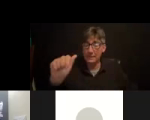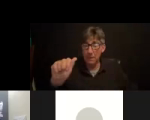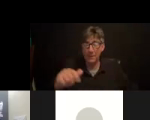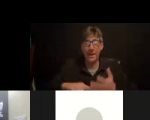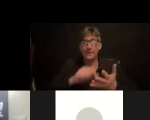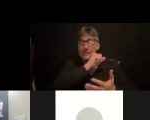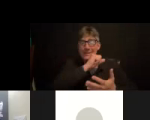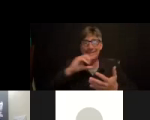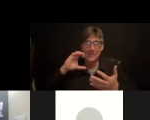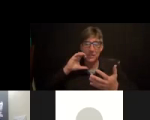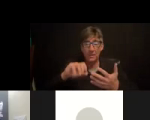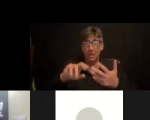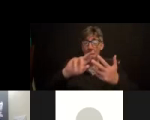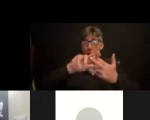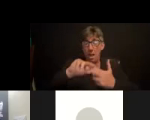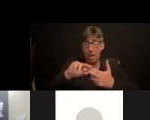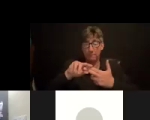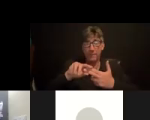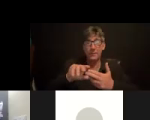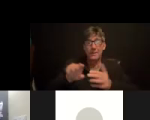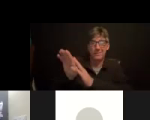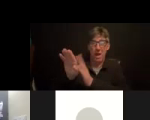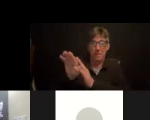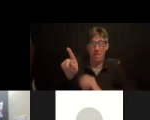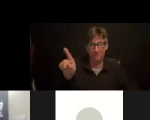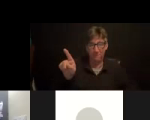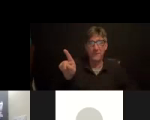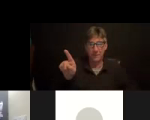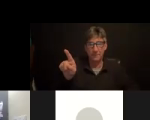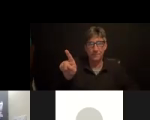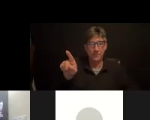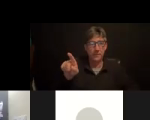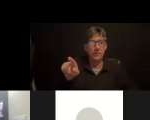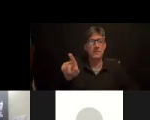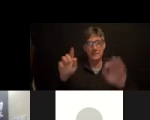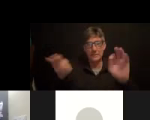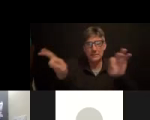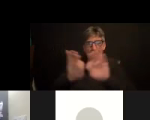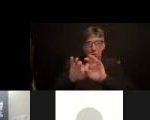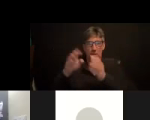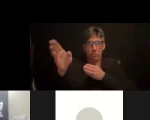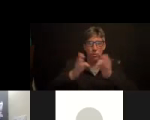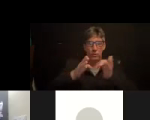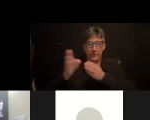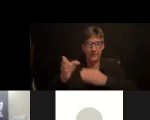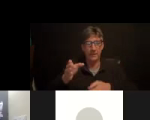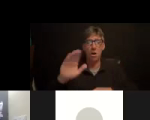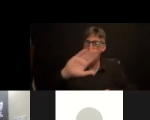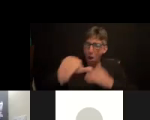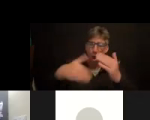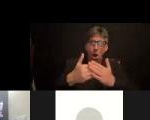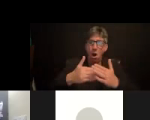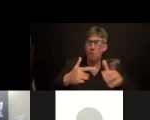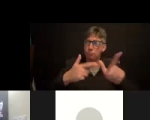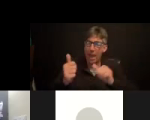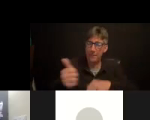two essentially forms that top left box, which we defined as our essential services. And again, That's all of our rapid transit, blue, orange, red, green,